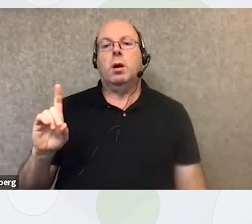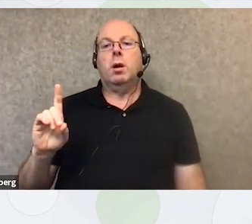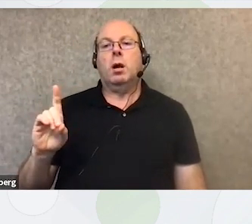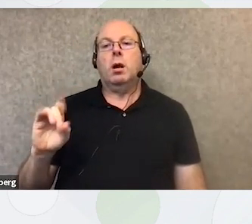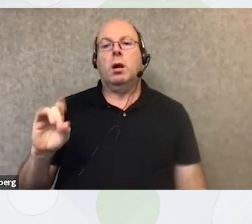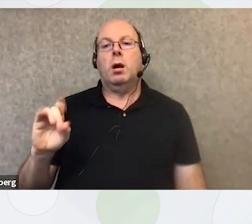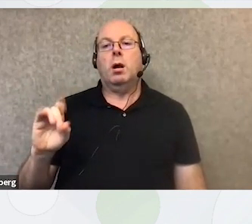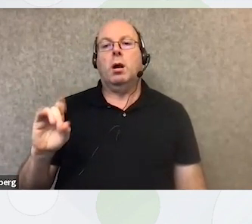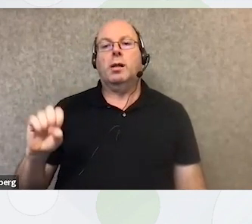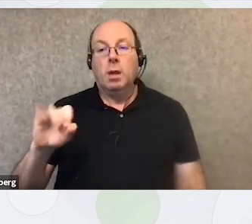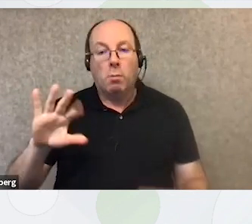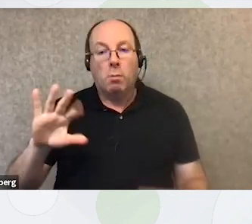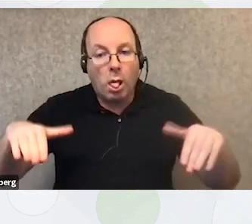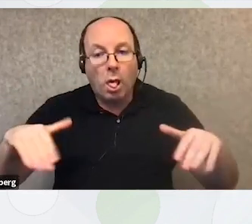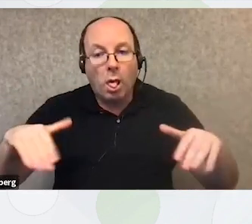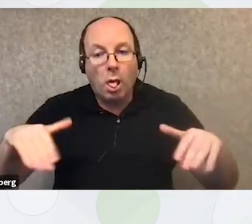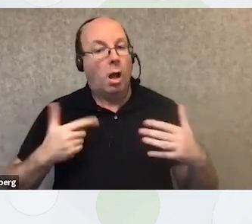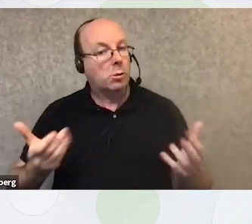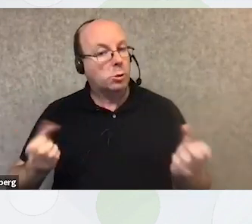this talk.